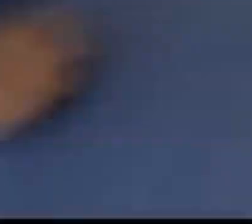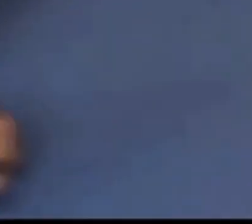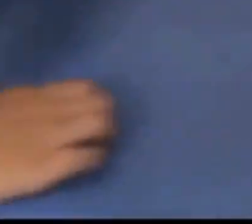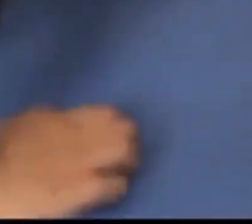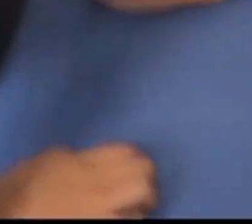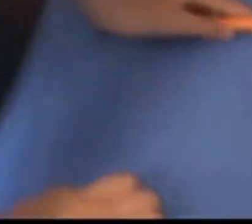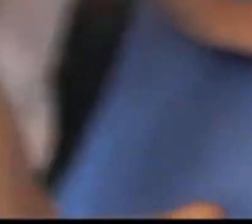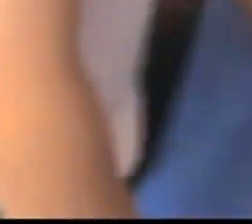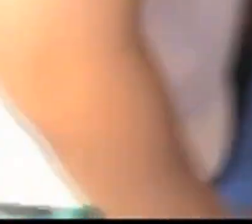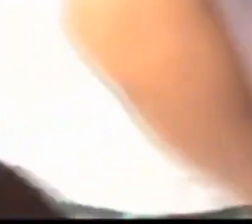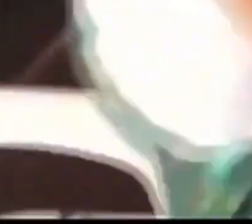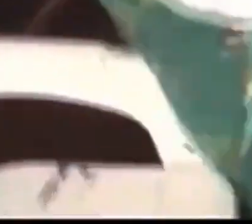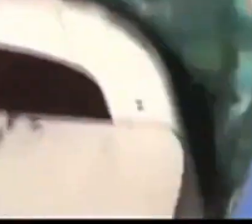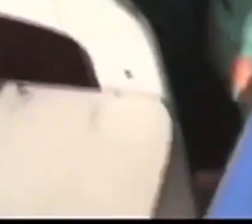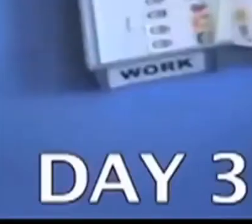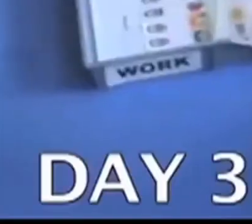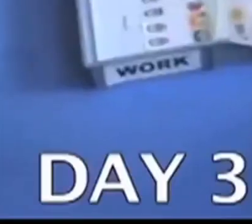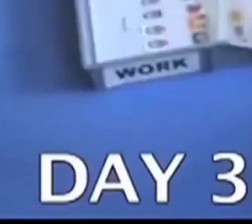Good job, you did it,